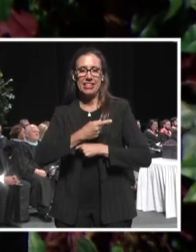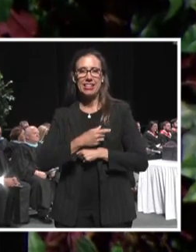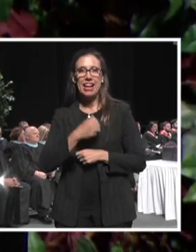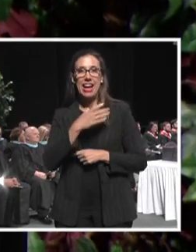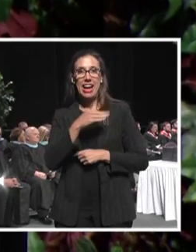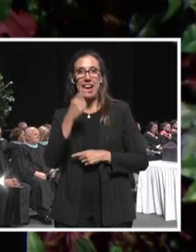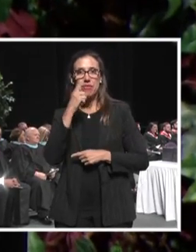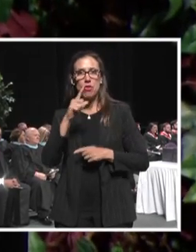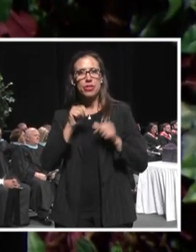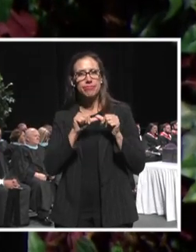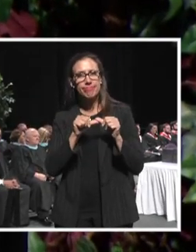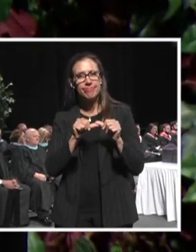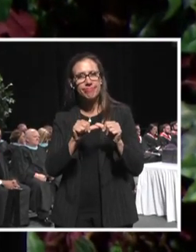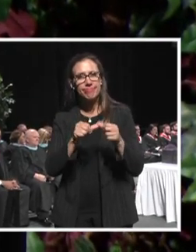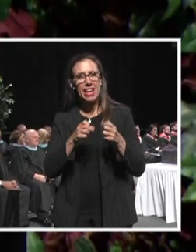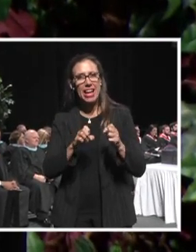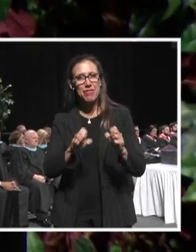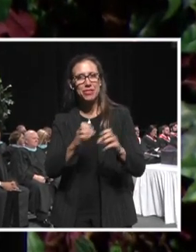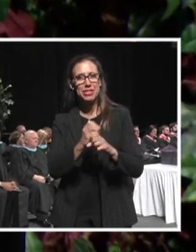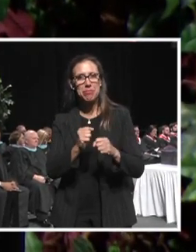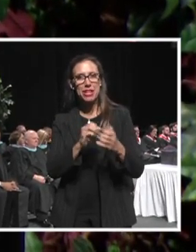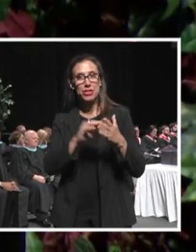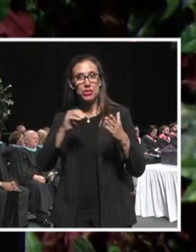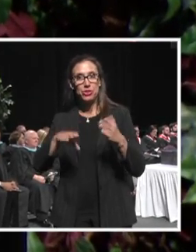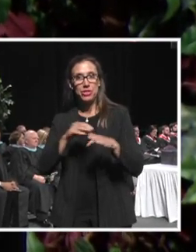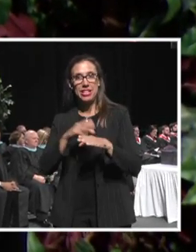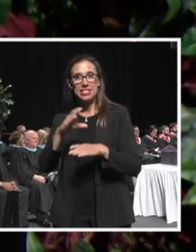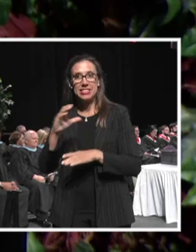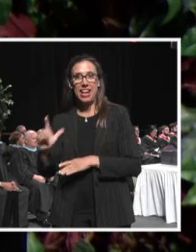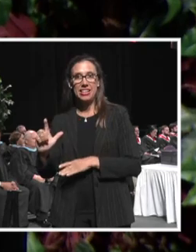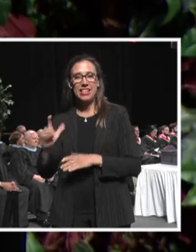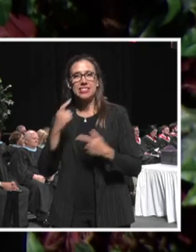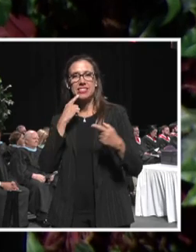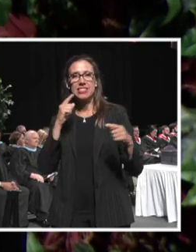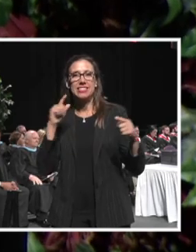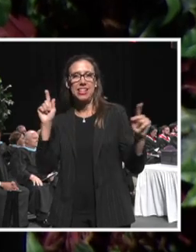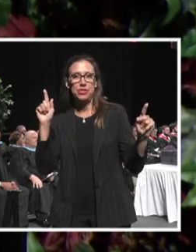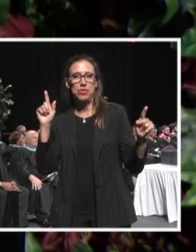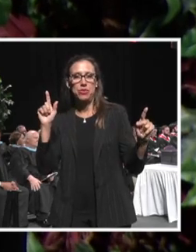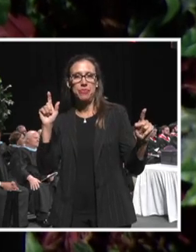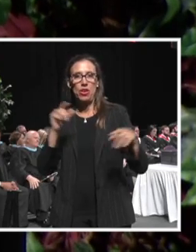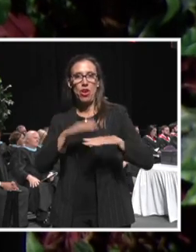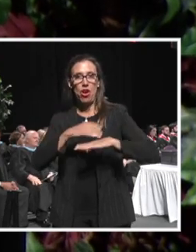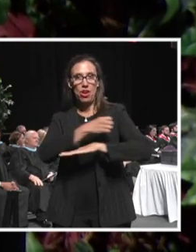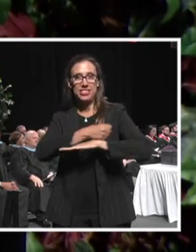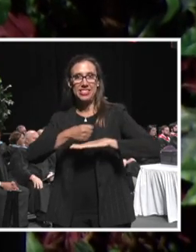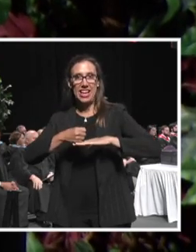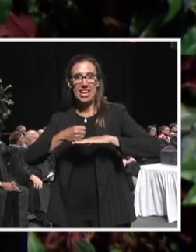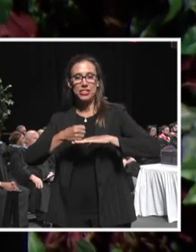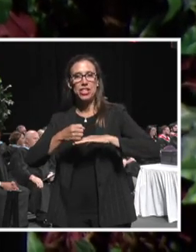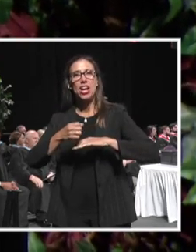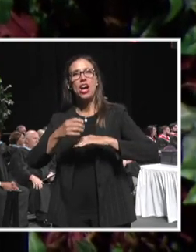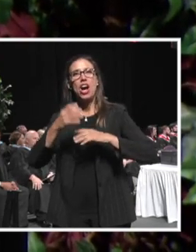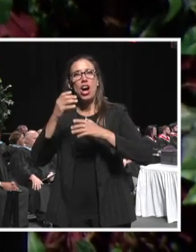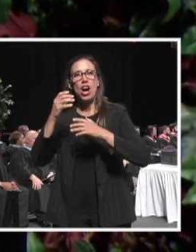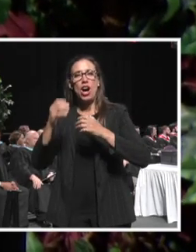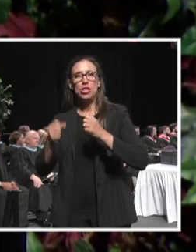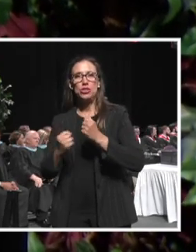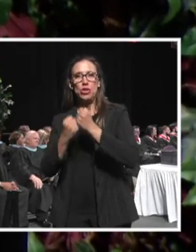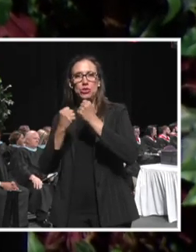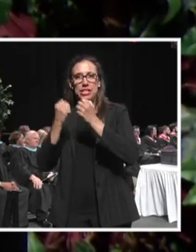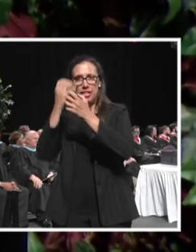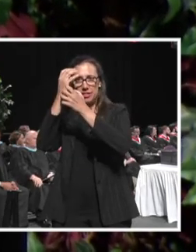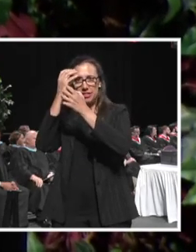their tireless efforts in making the students of Cypress Lake successful. On stage, Associate Principal Wong